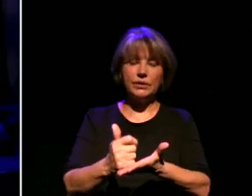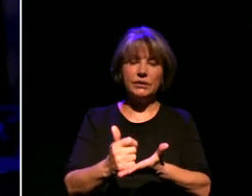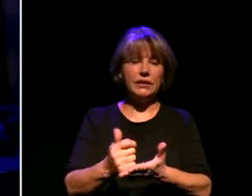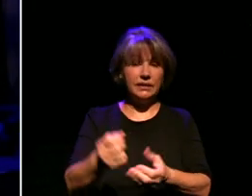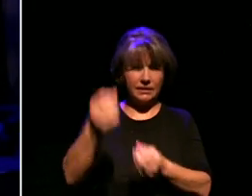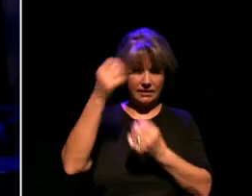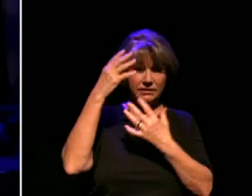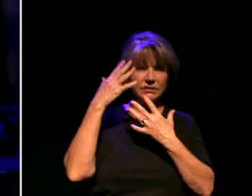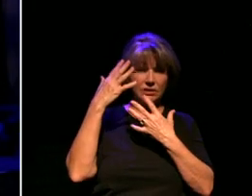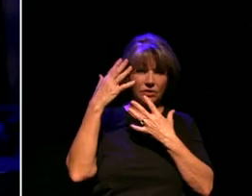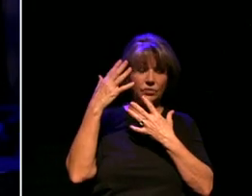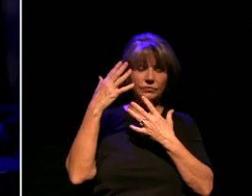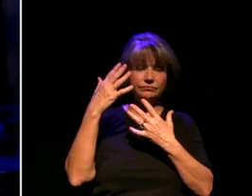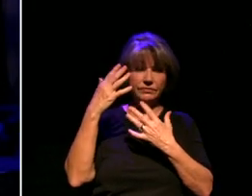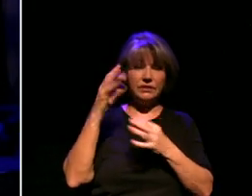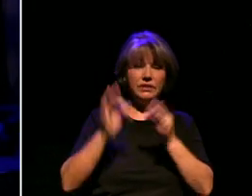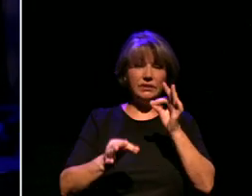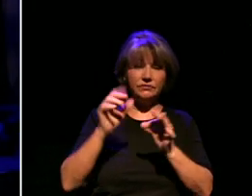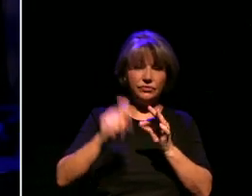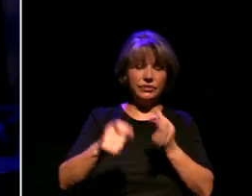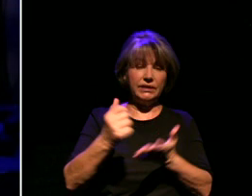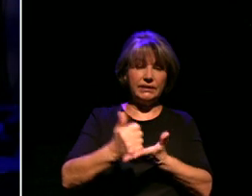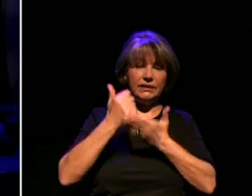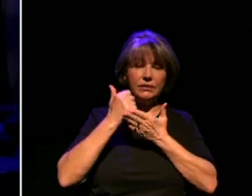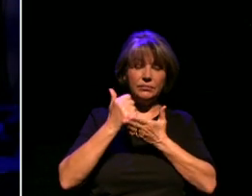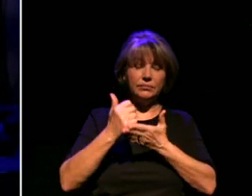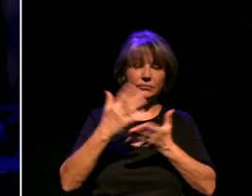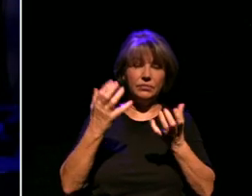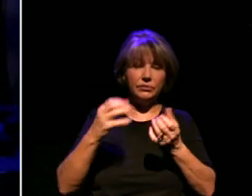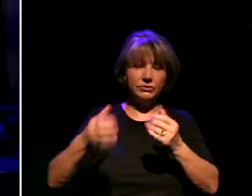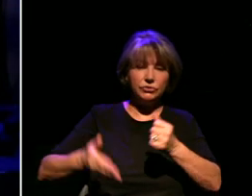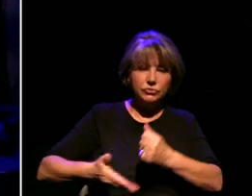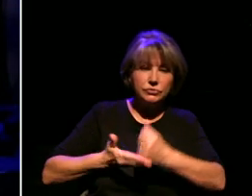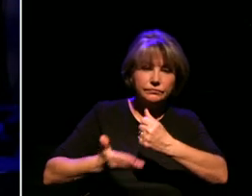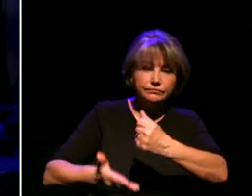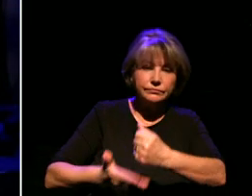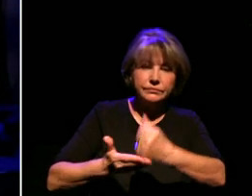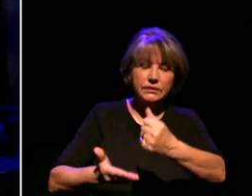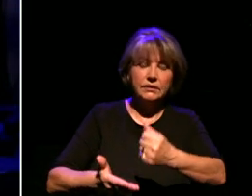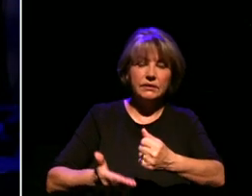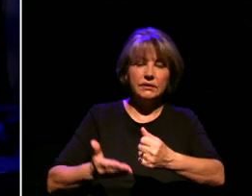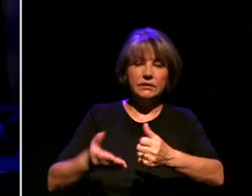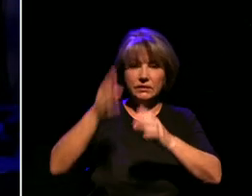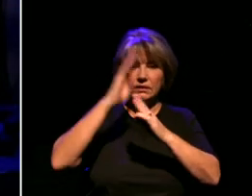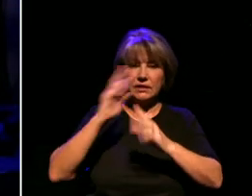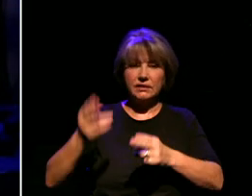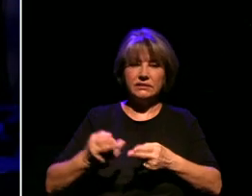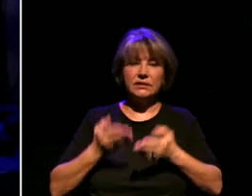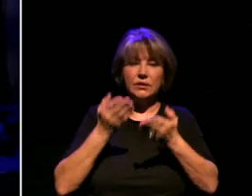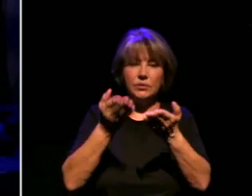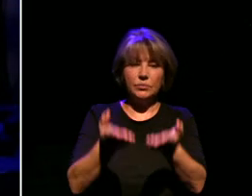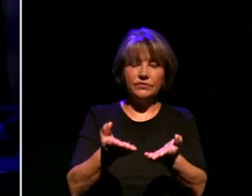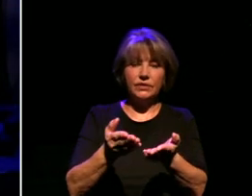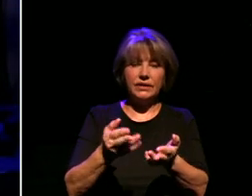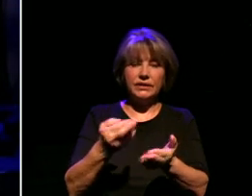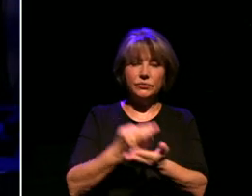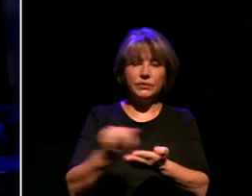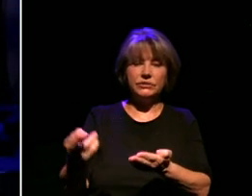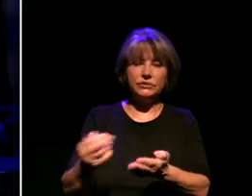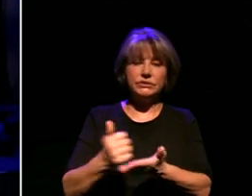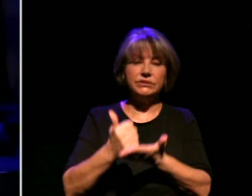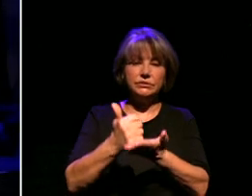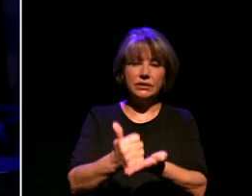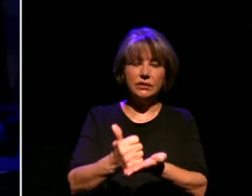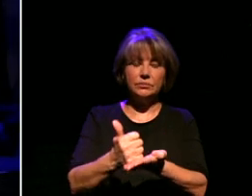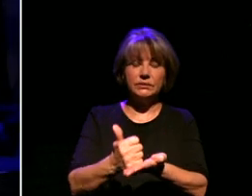know right now. Just let us know where you're at. We'd love to come alongside you. God has provided resources for us to help you. Some of you will go,